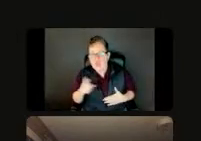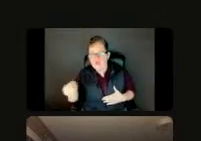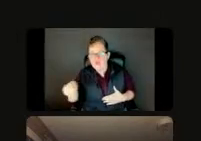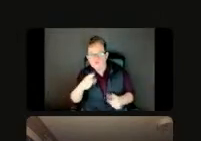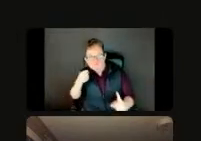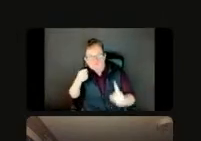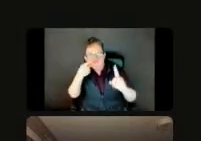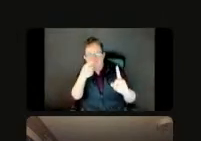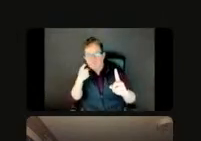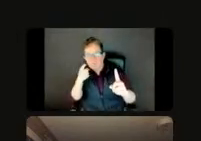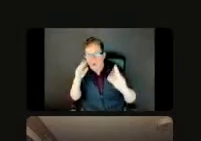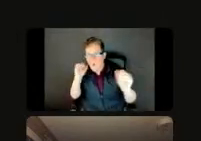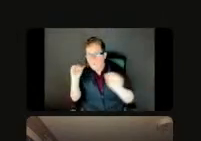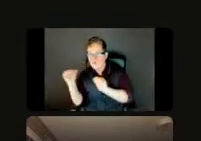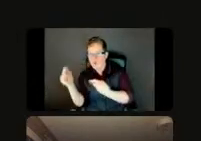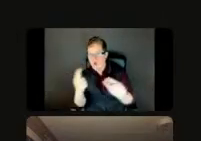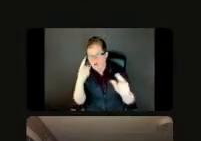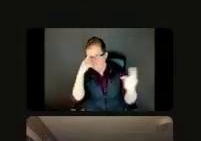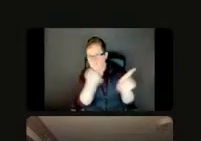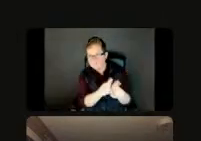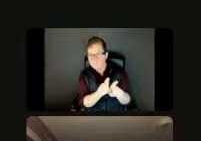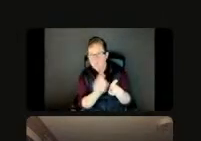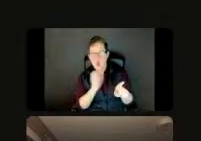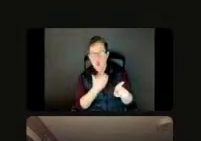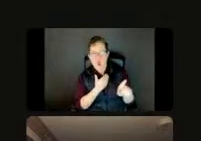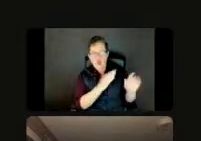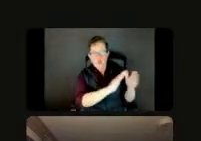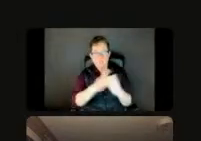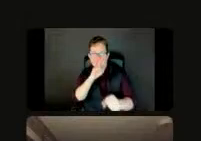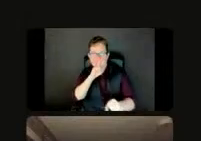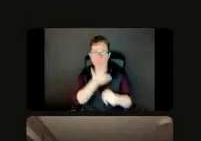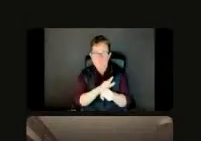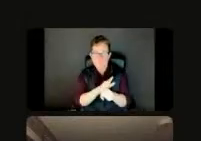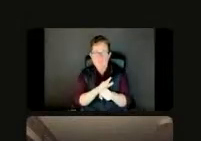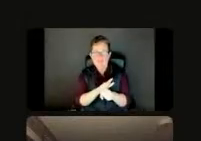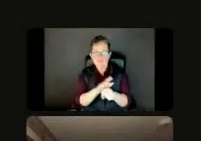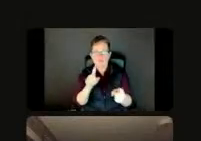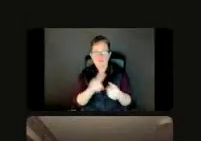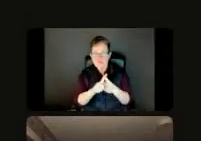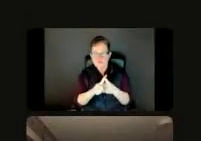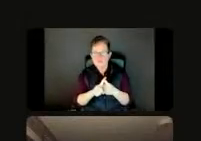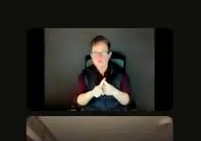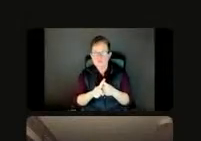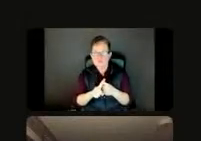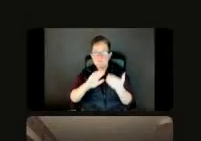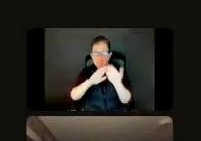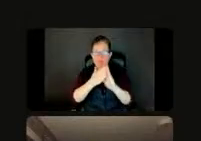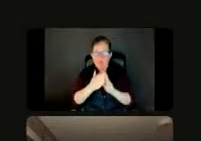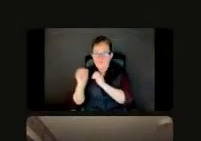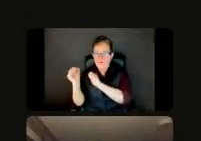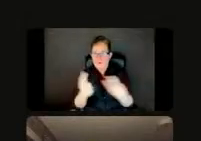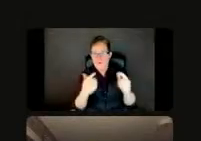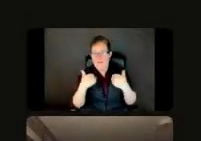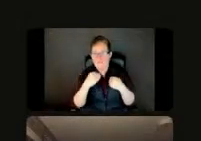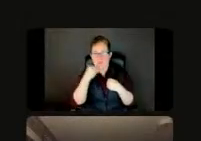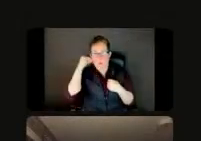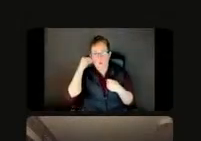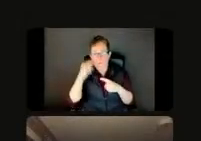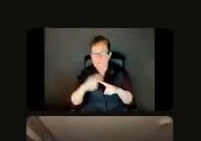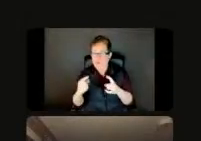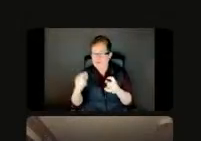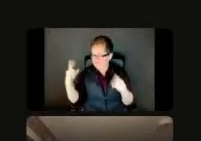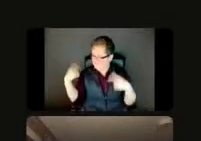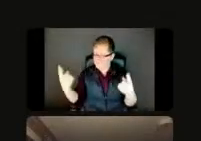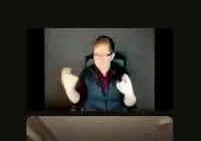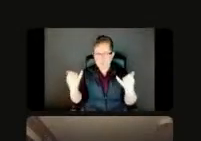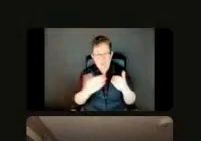on, which is towards our community's commitment to being built for zero, that in the meantime, people are remaining outside in